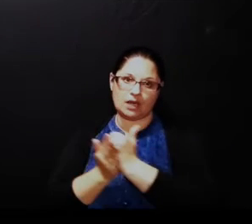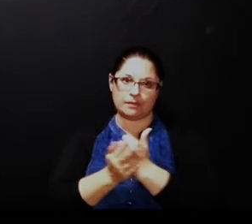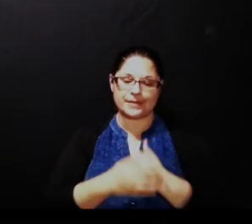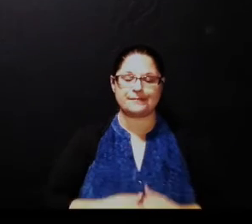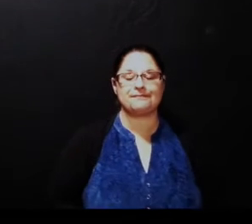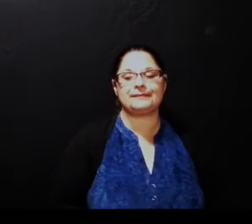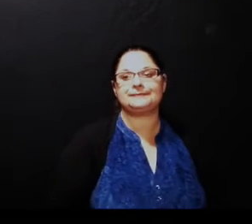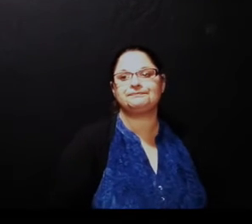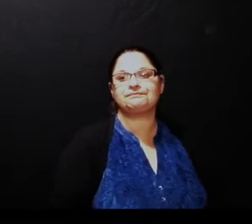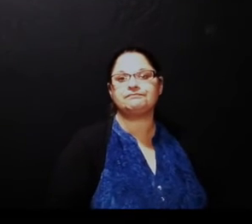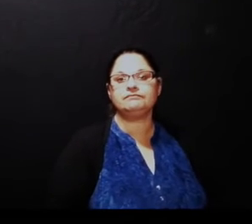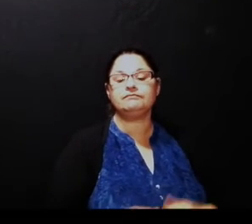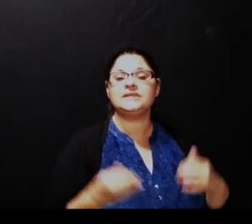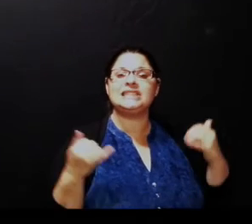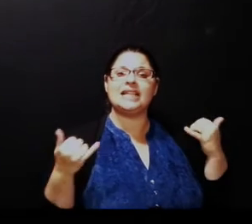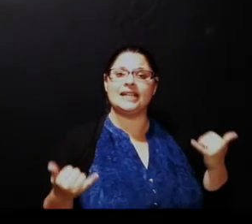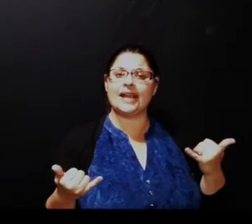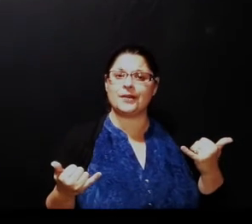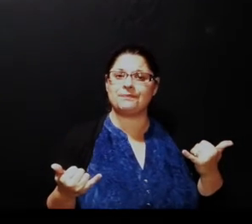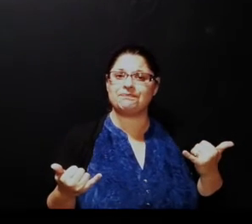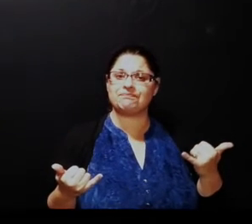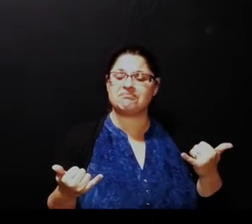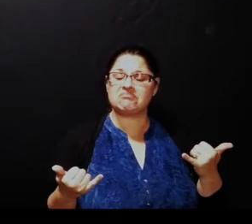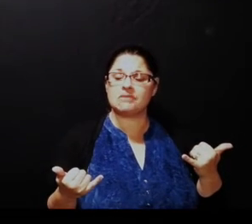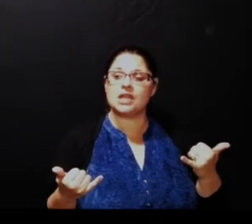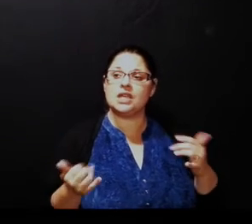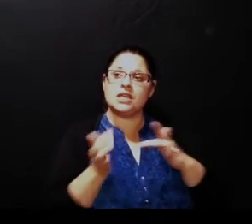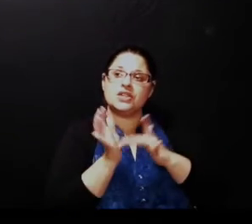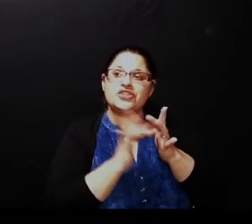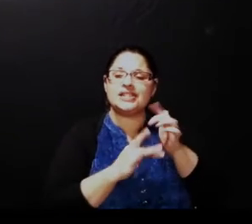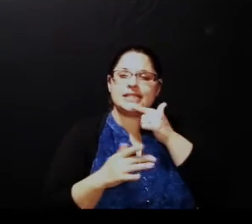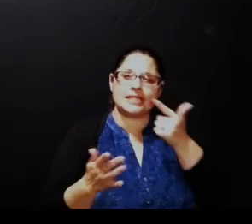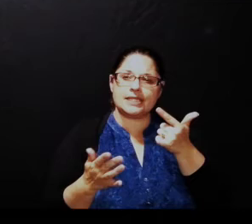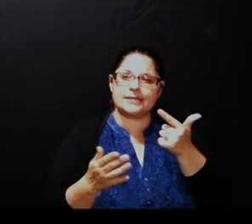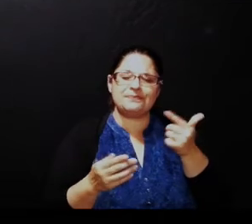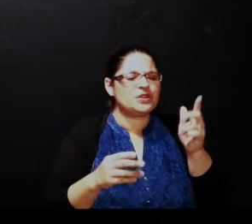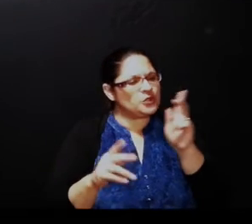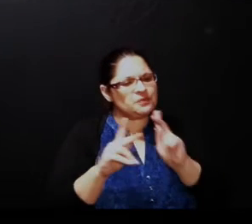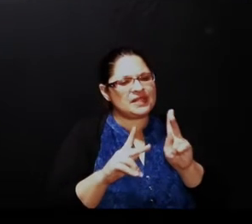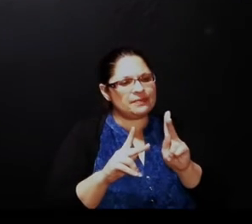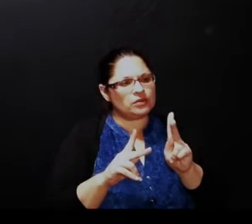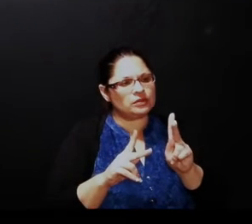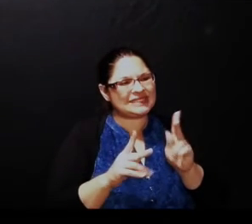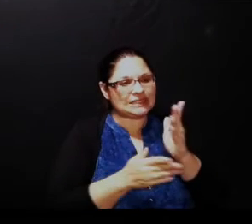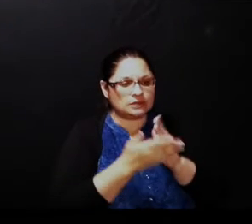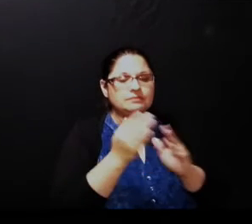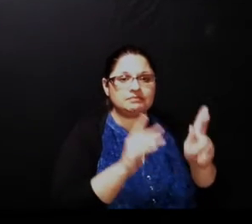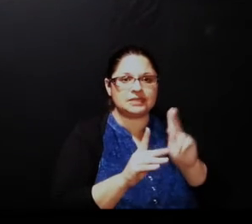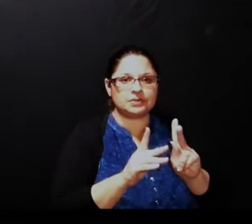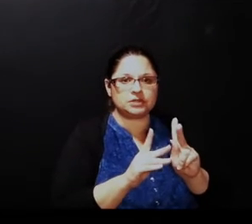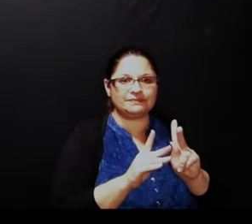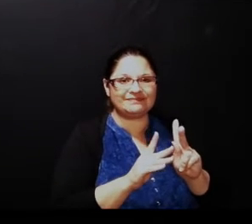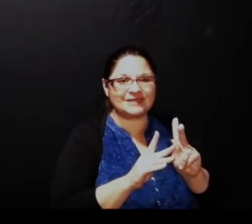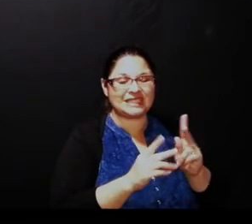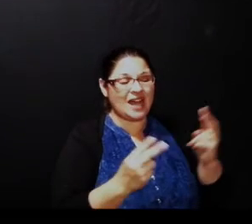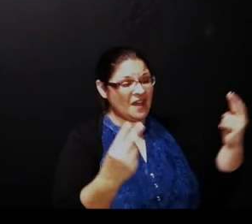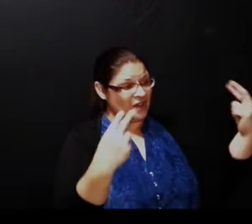people who only concentrate on themselves. They're the center of their own